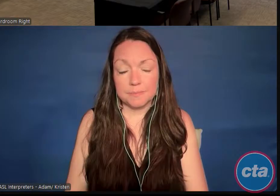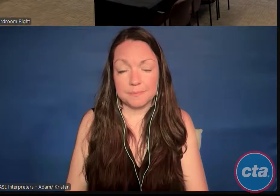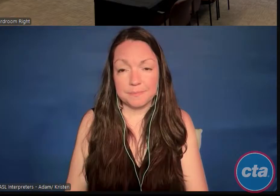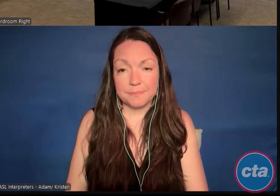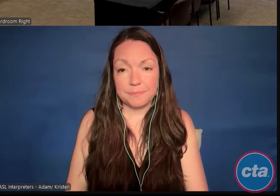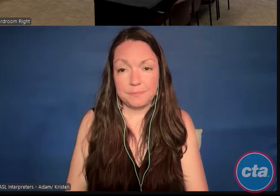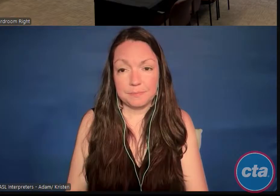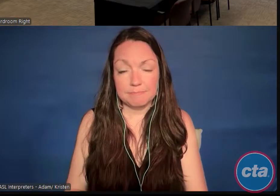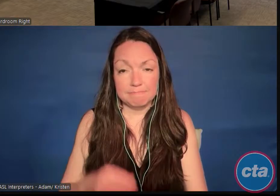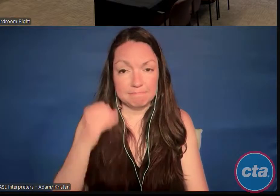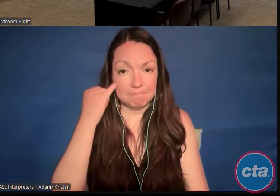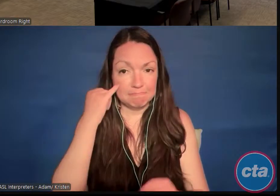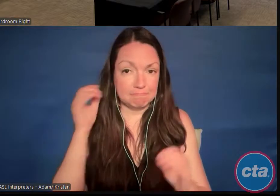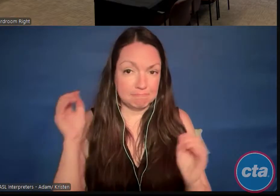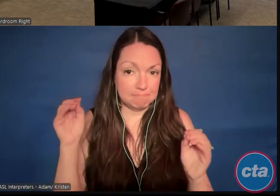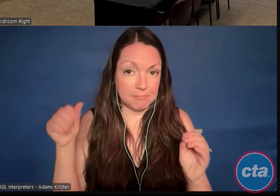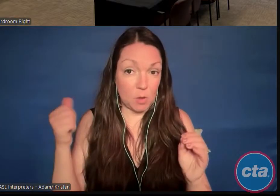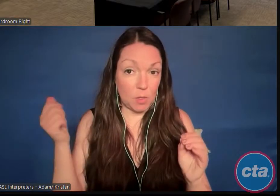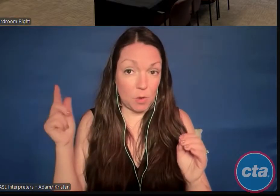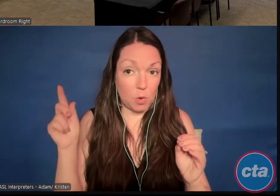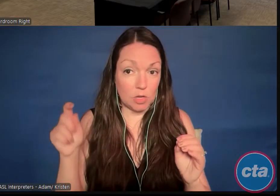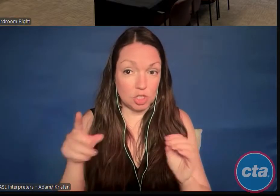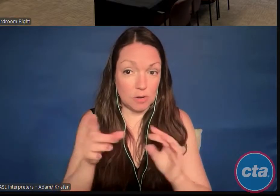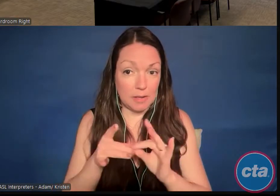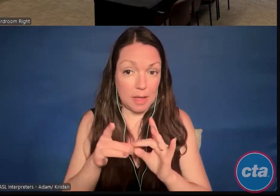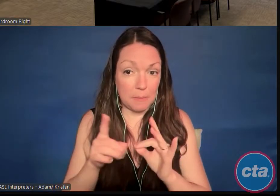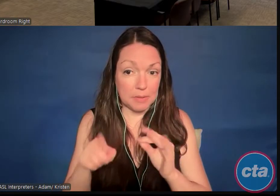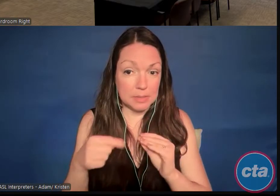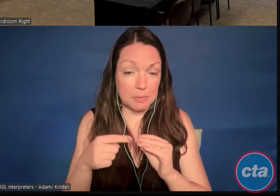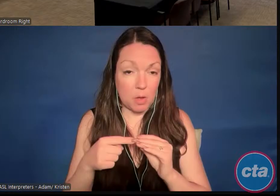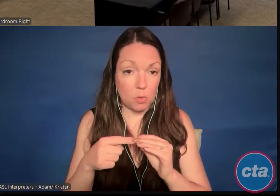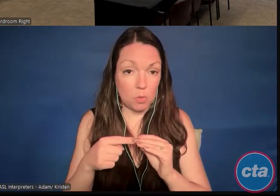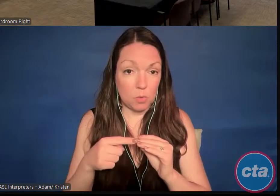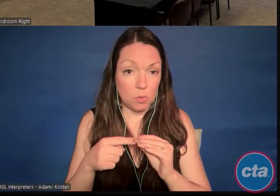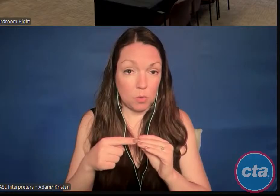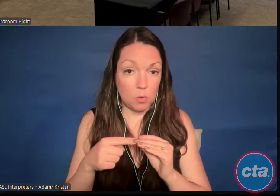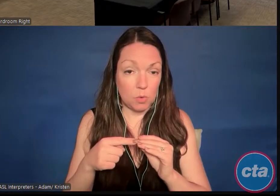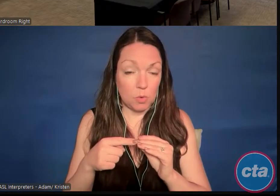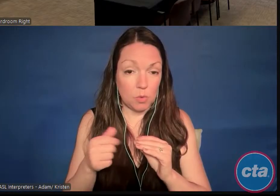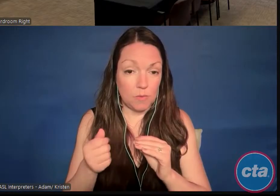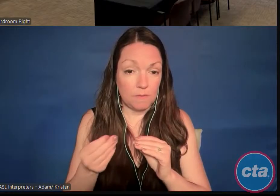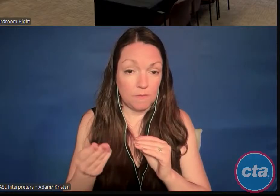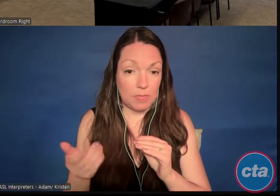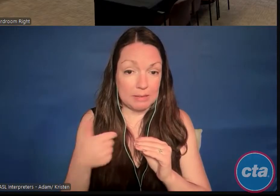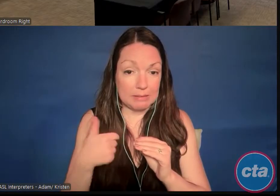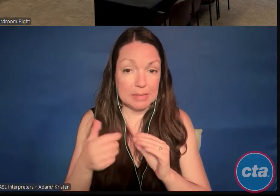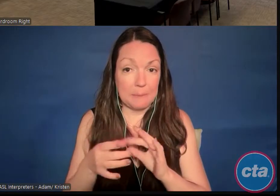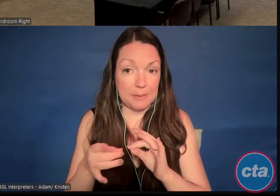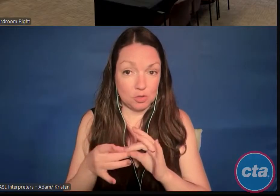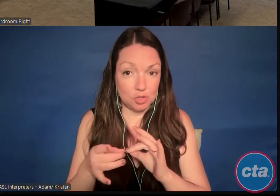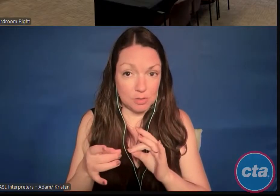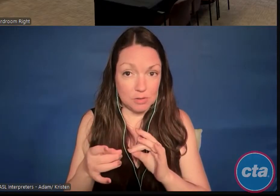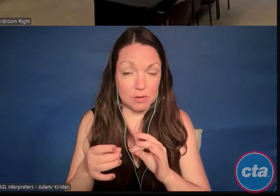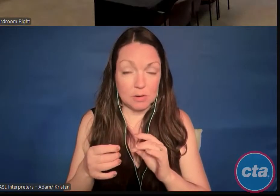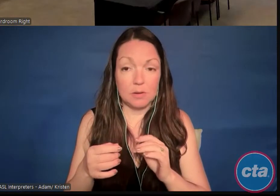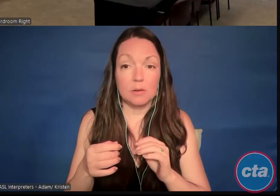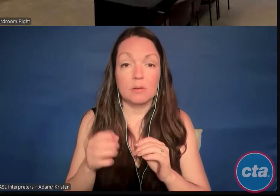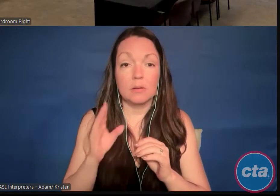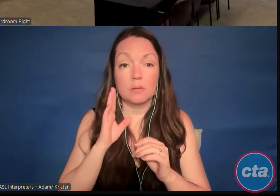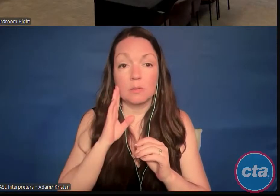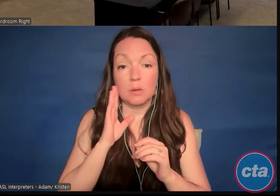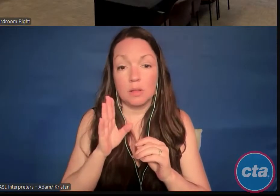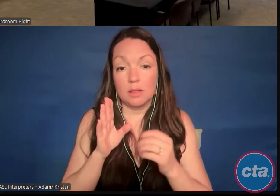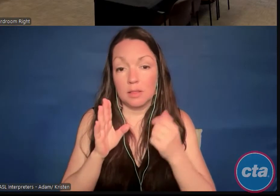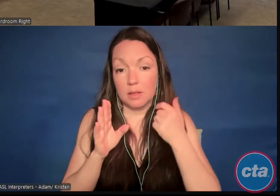If there aren't any other questions or comments about just those couple of things that I mentioned, we